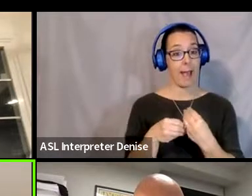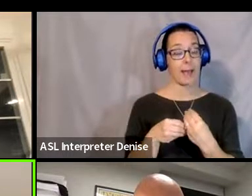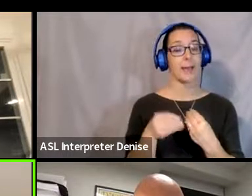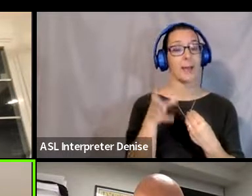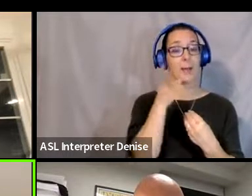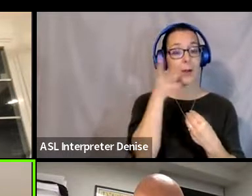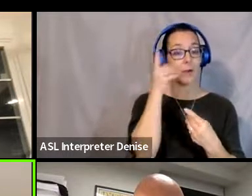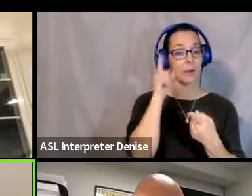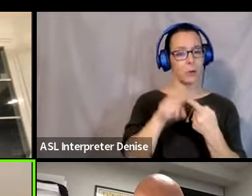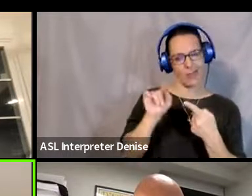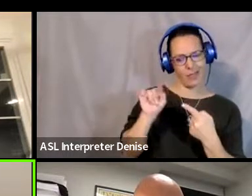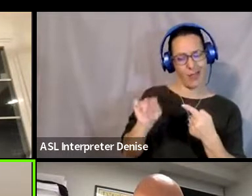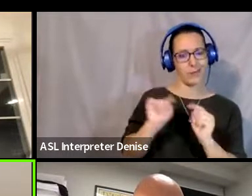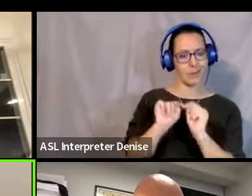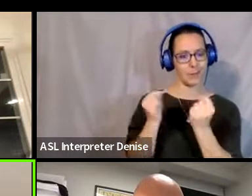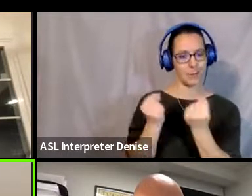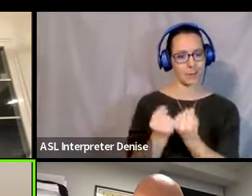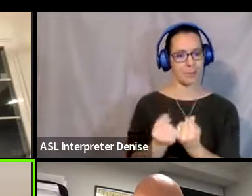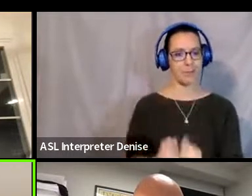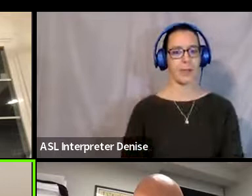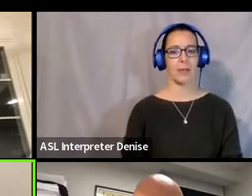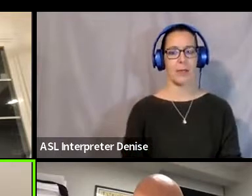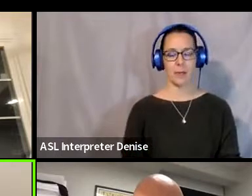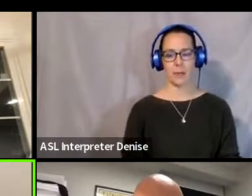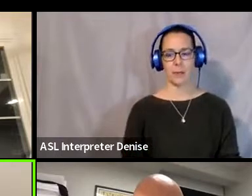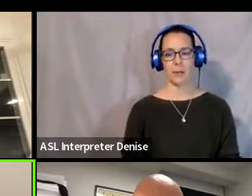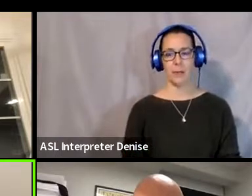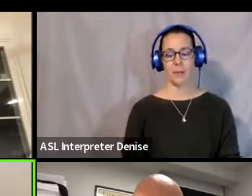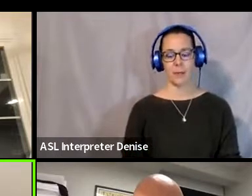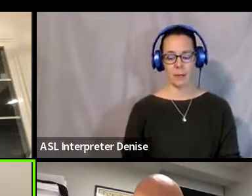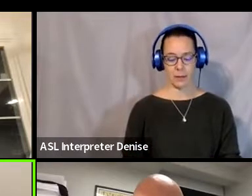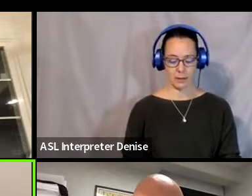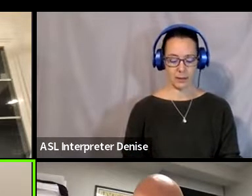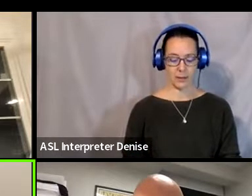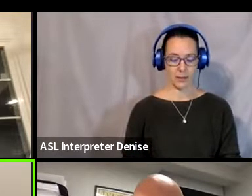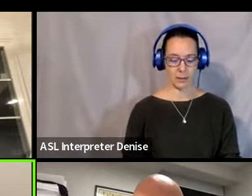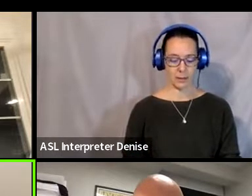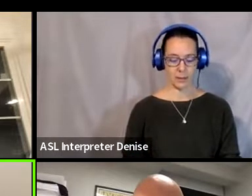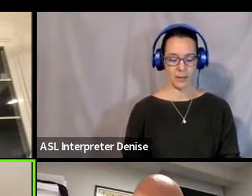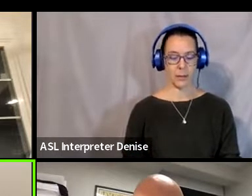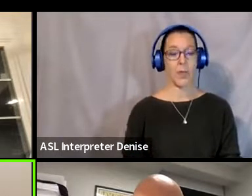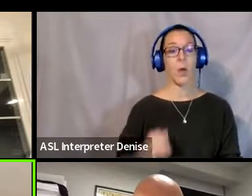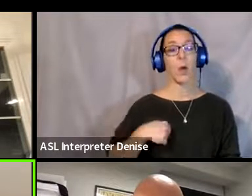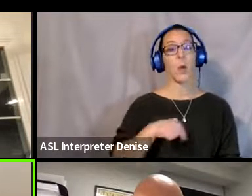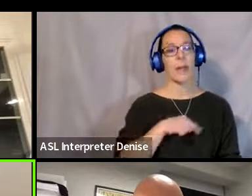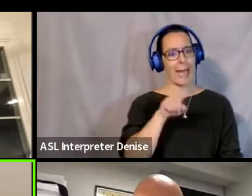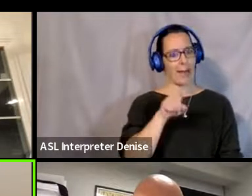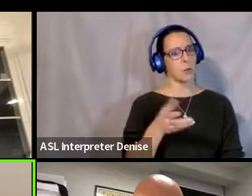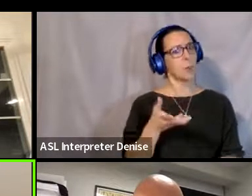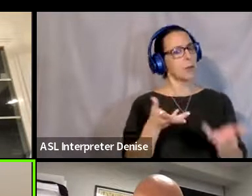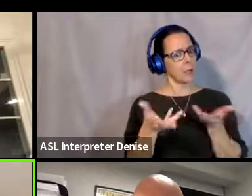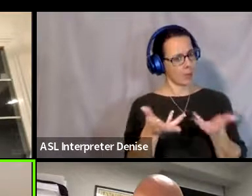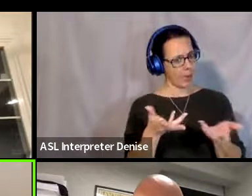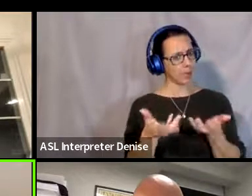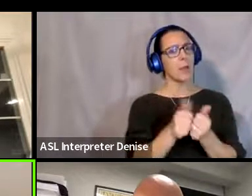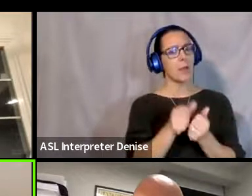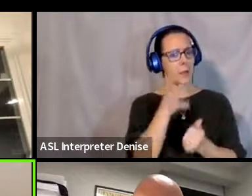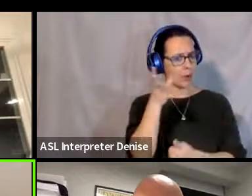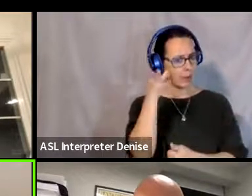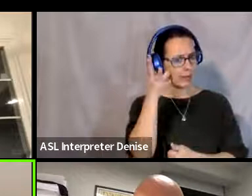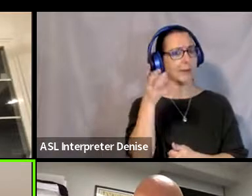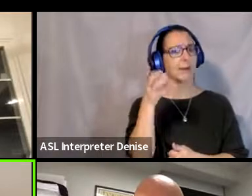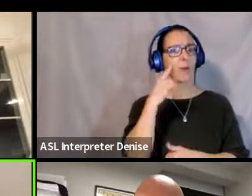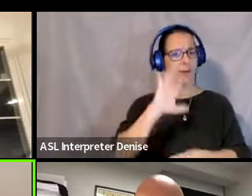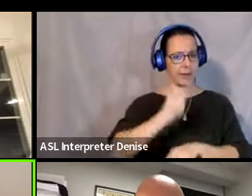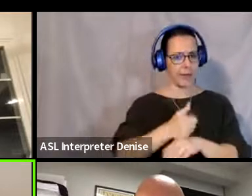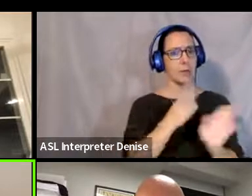or not. We are required, obviously, to interact with the parents for the plan.